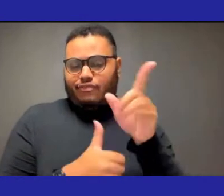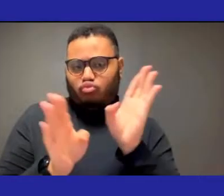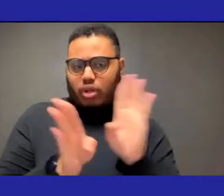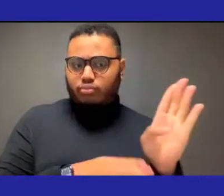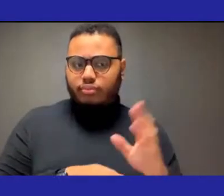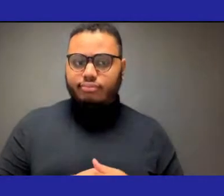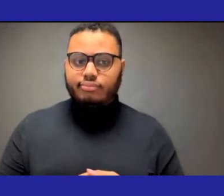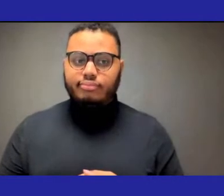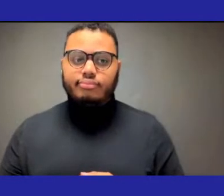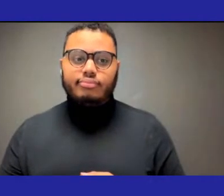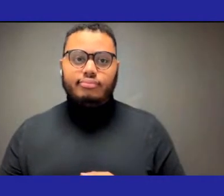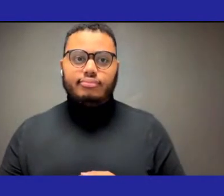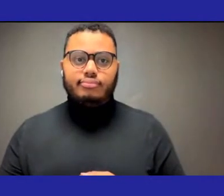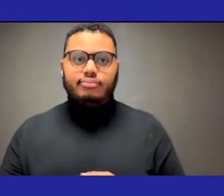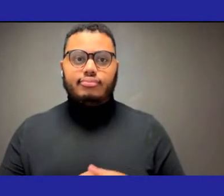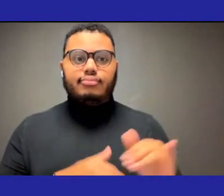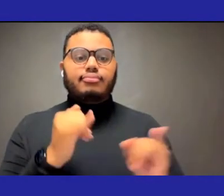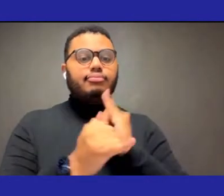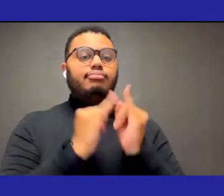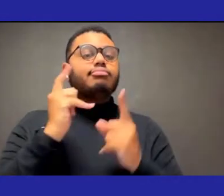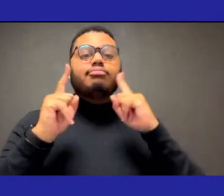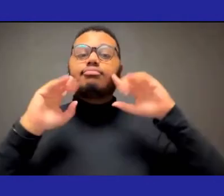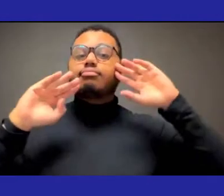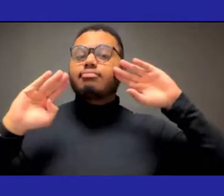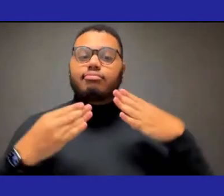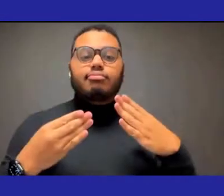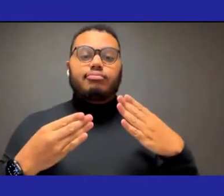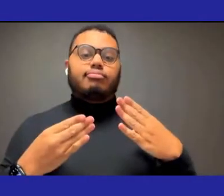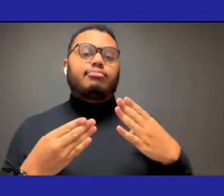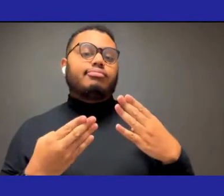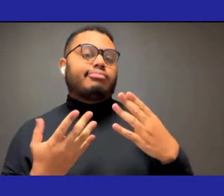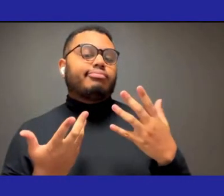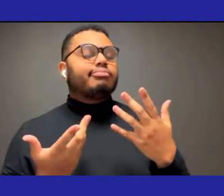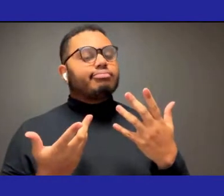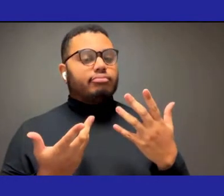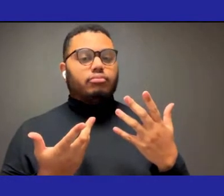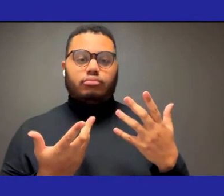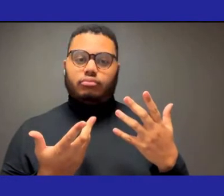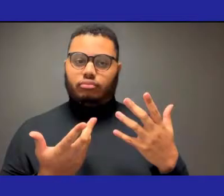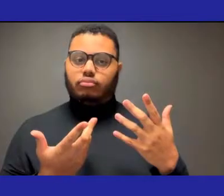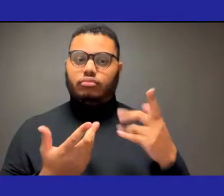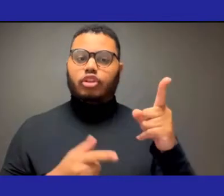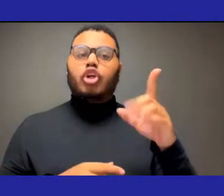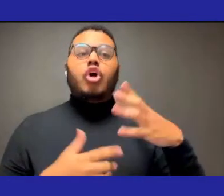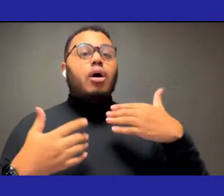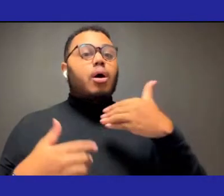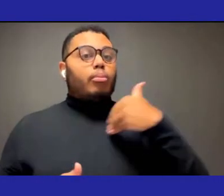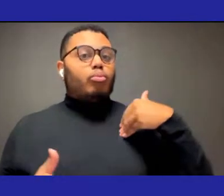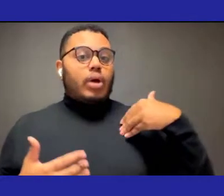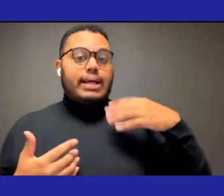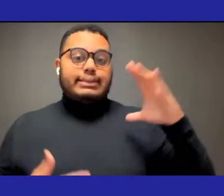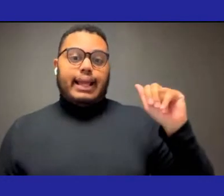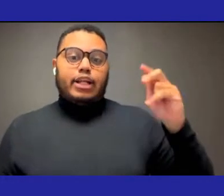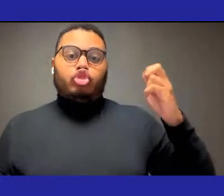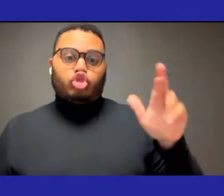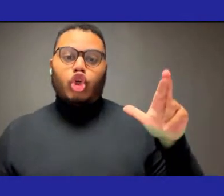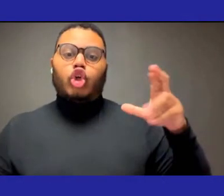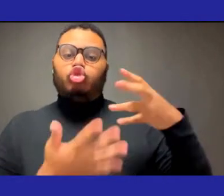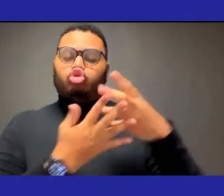And then finally, focusing, I believe, on breast cancer screening as a clinical measure.